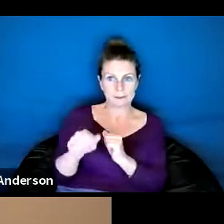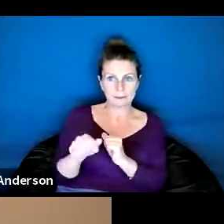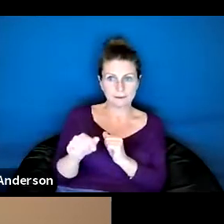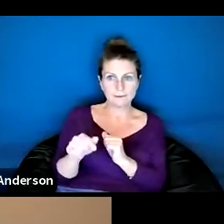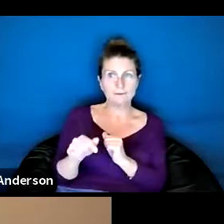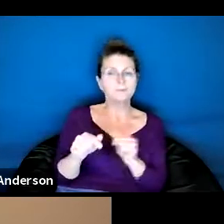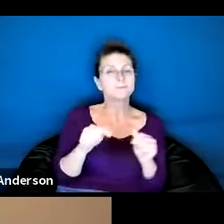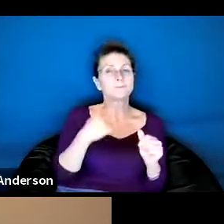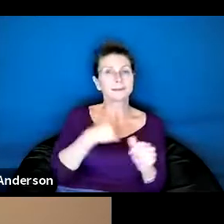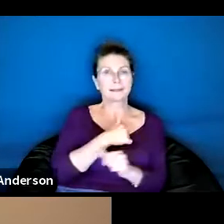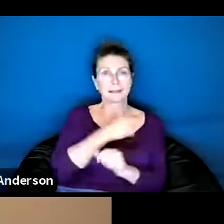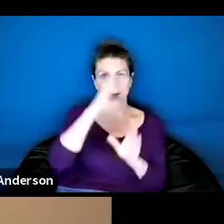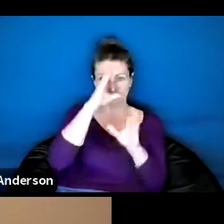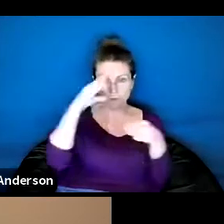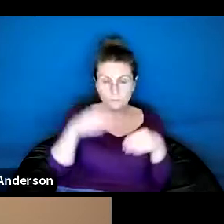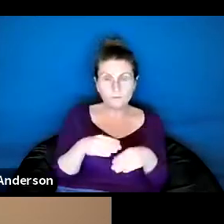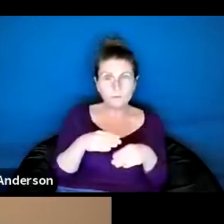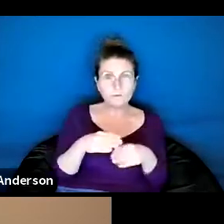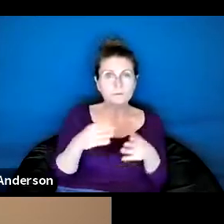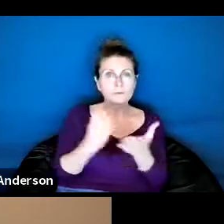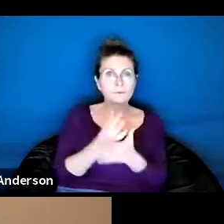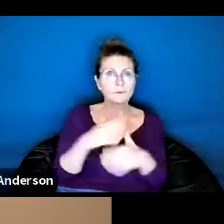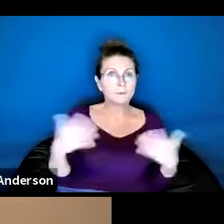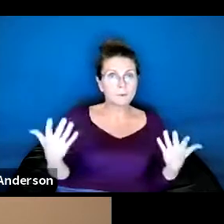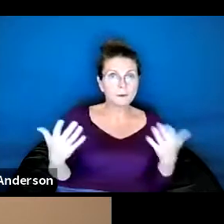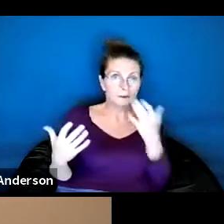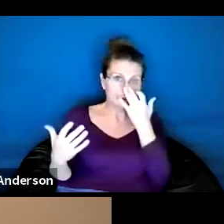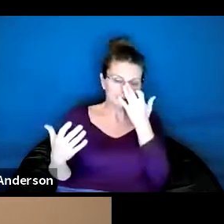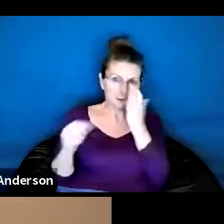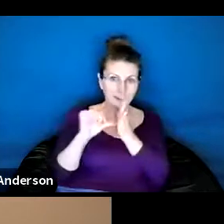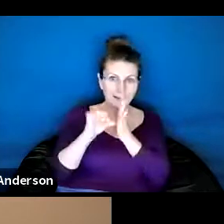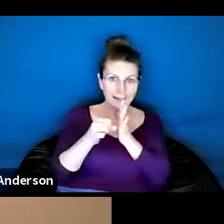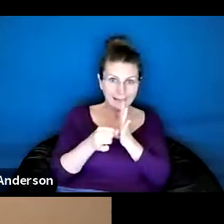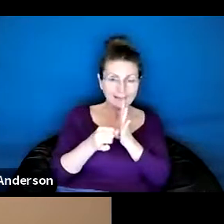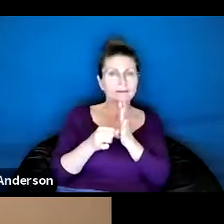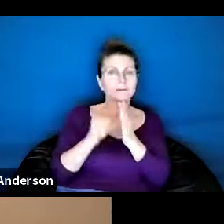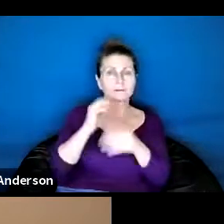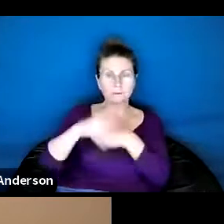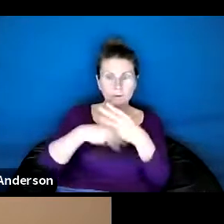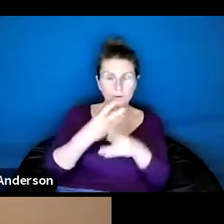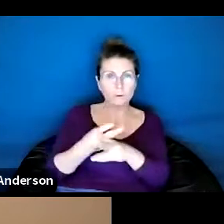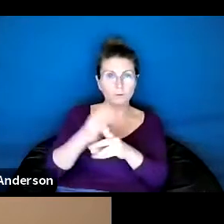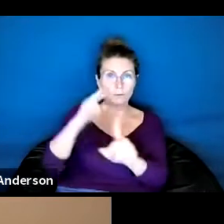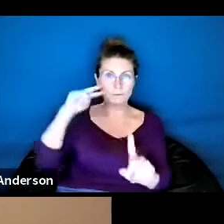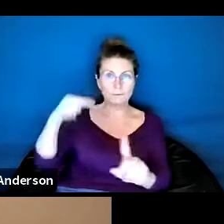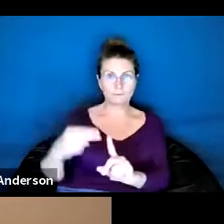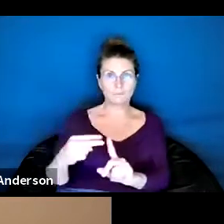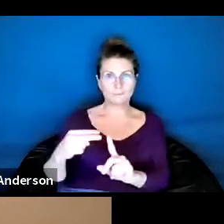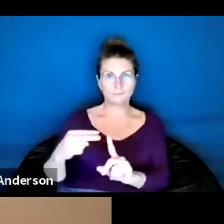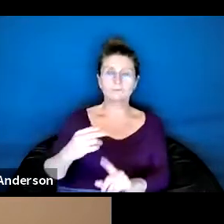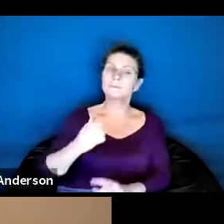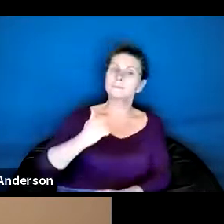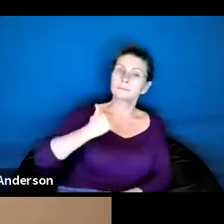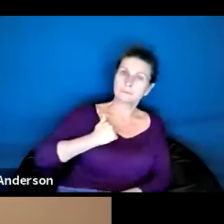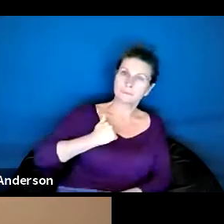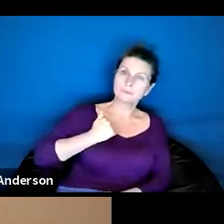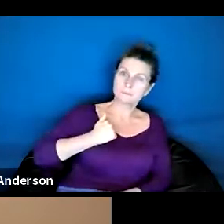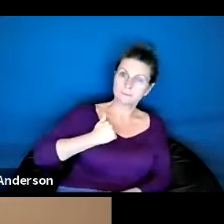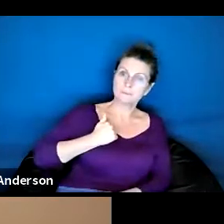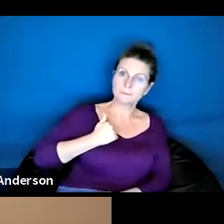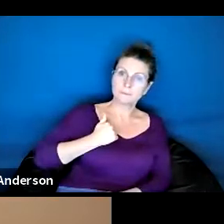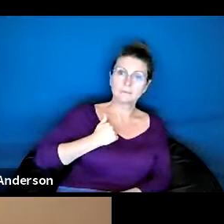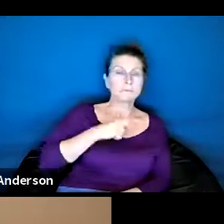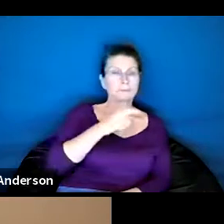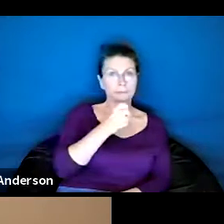our focus is on very much about highlighting the global dimension of this challenge. And Canada, as Peter